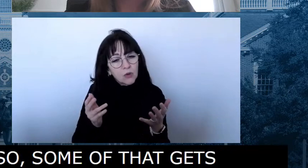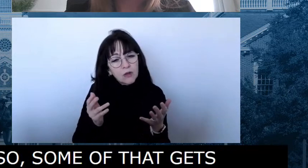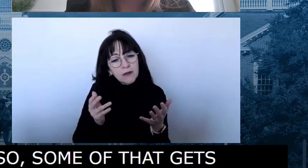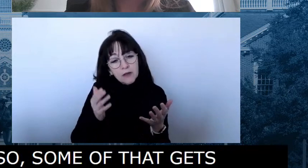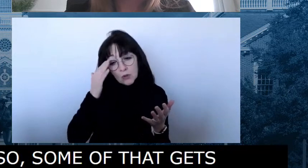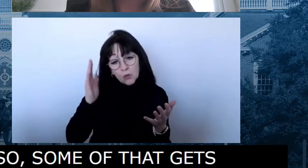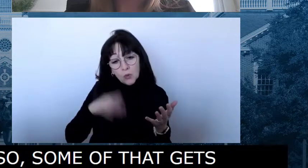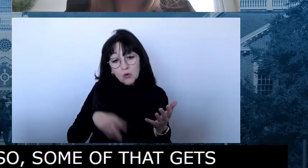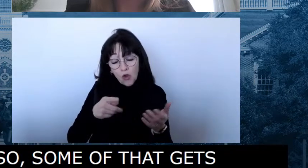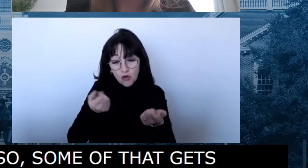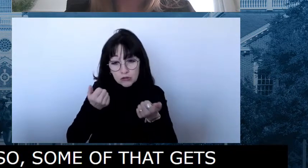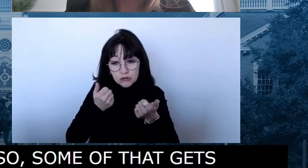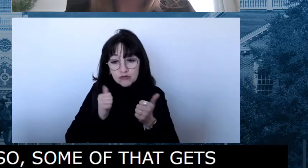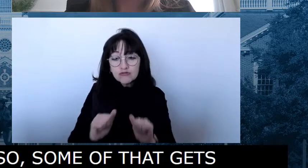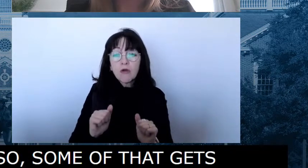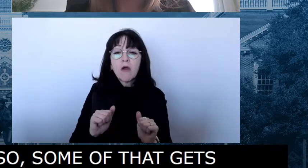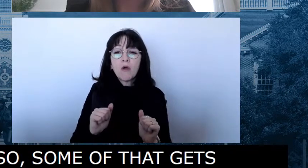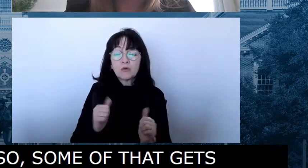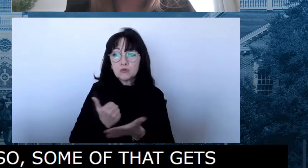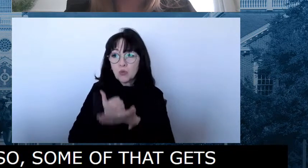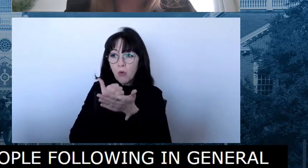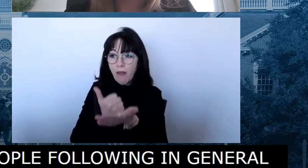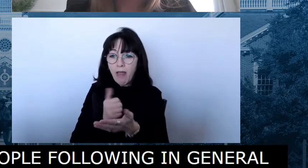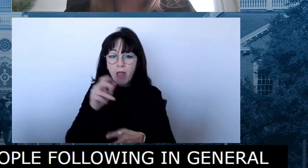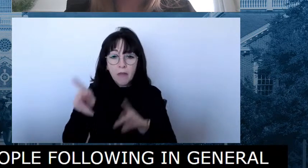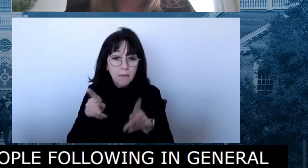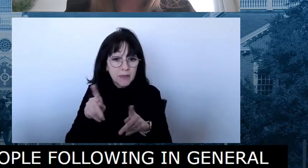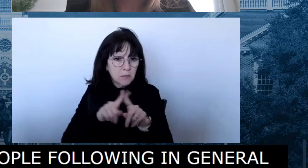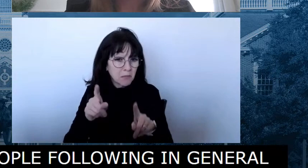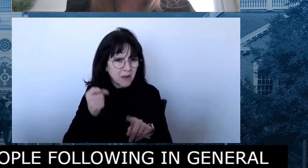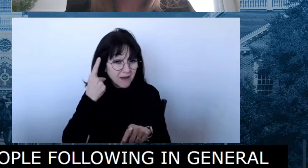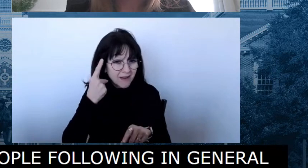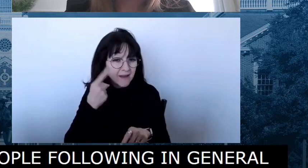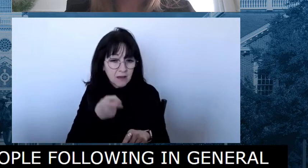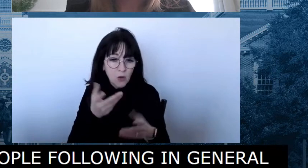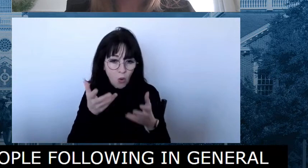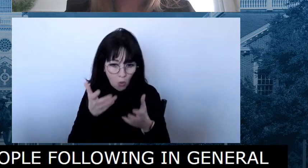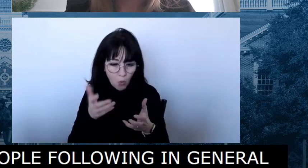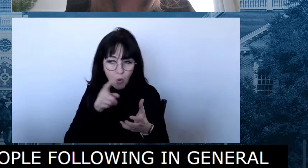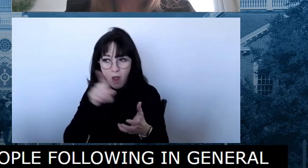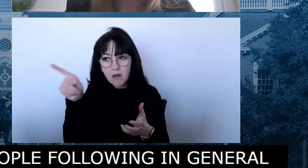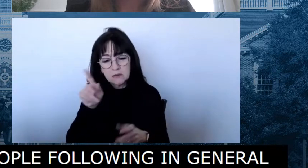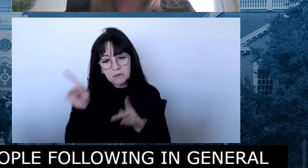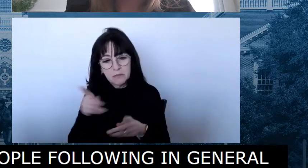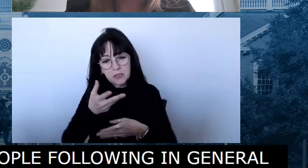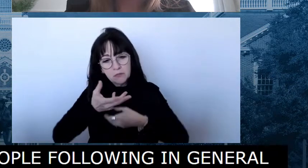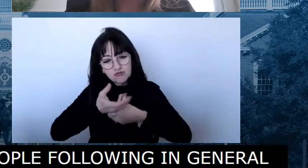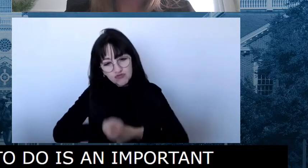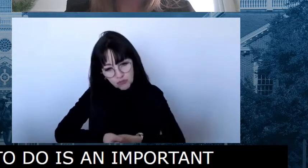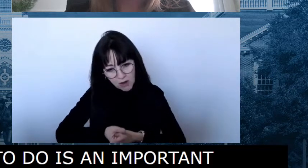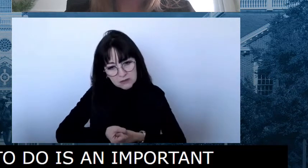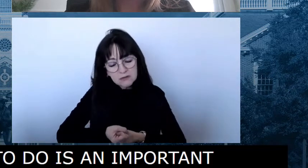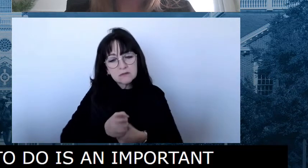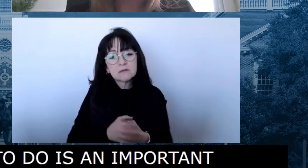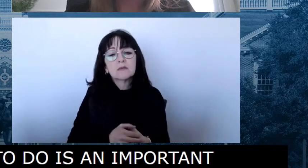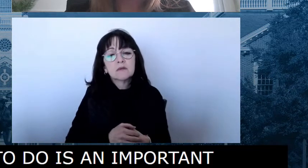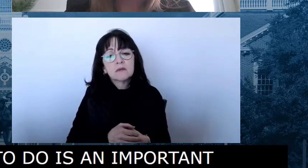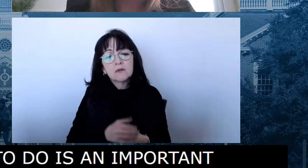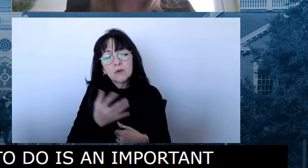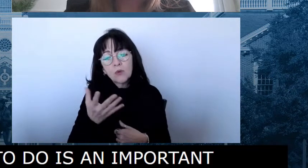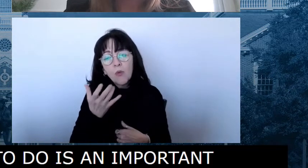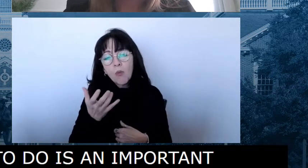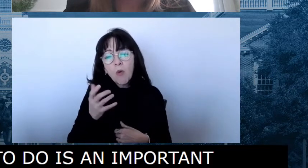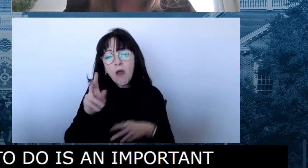important objective of gaining the trust in the public generally and achieving the goals that we have to keep